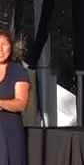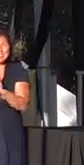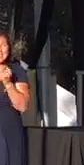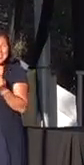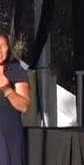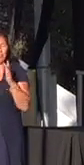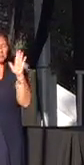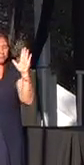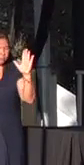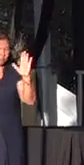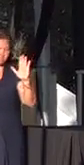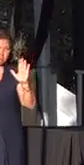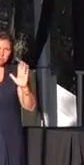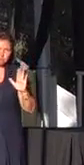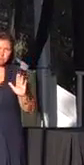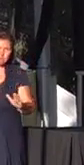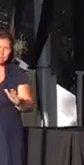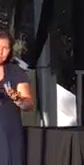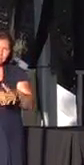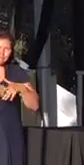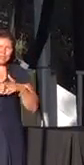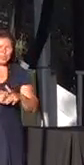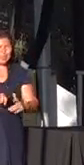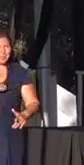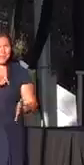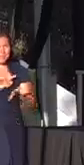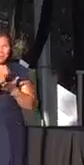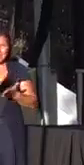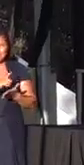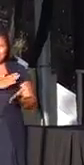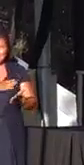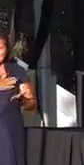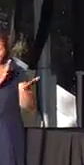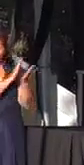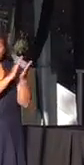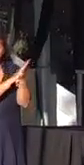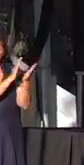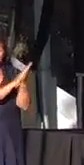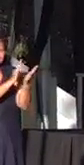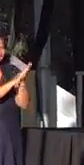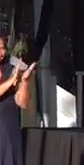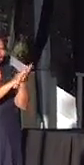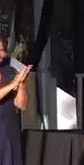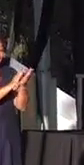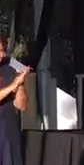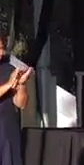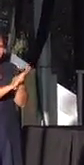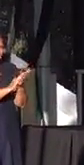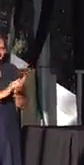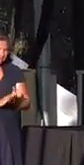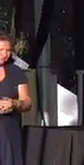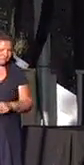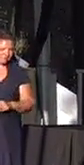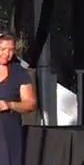their excellence in kicking off Pride Week. Let's give them a hand, a big hand.